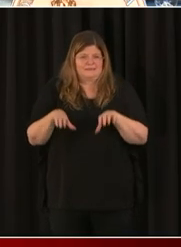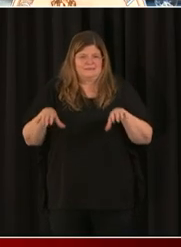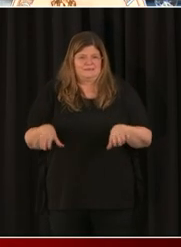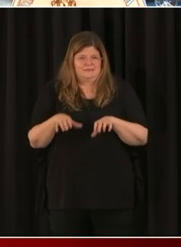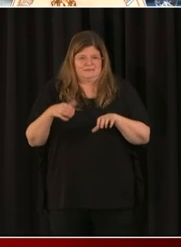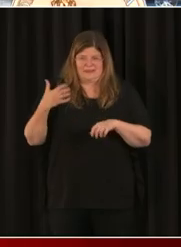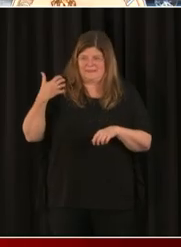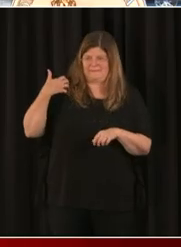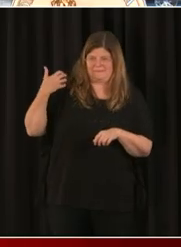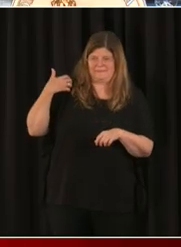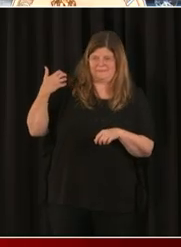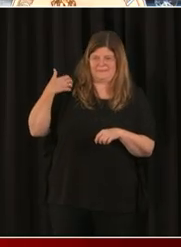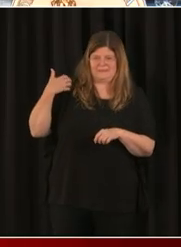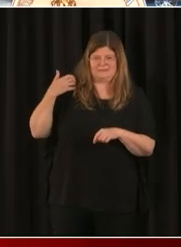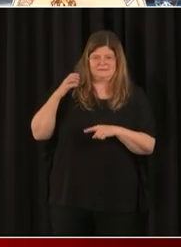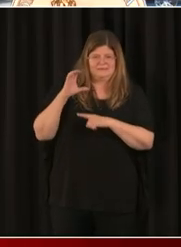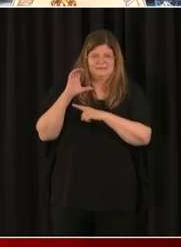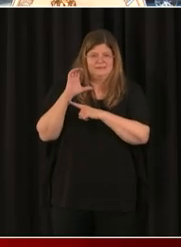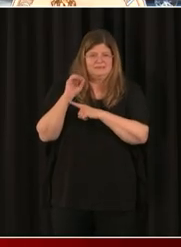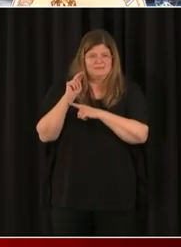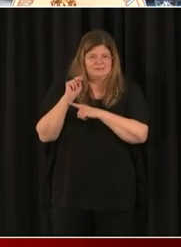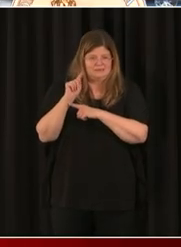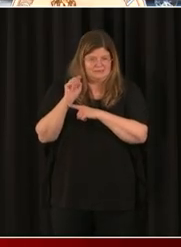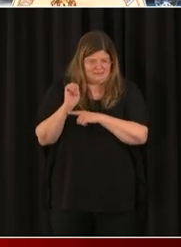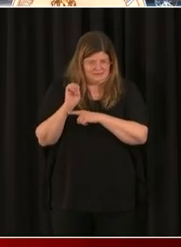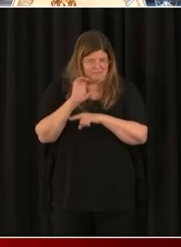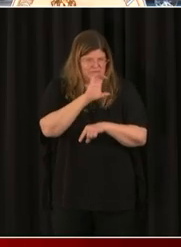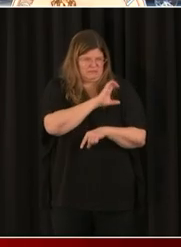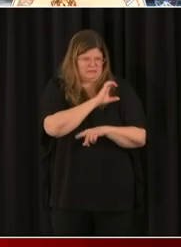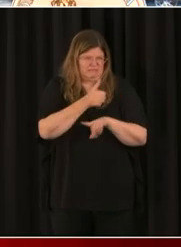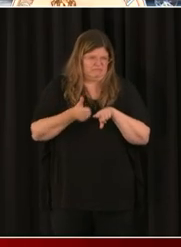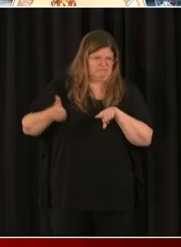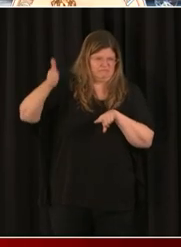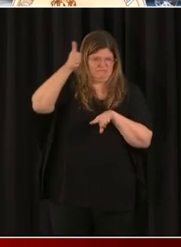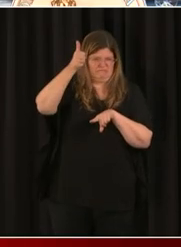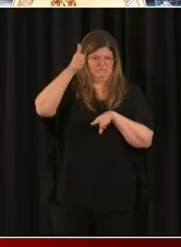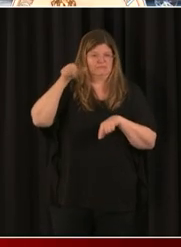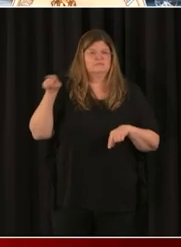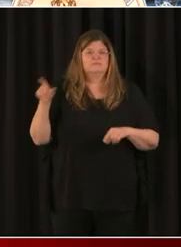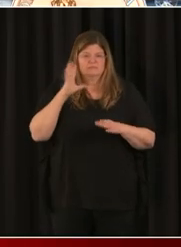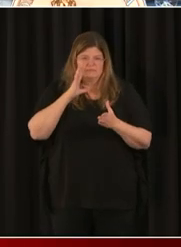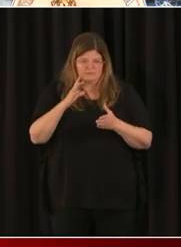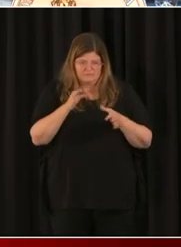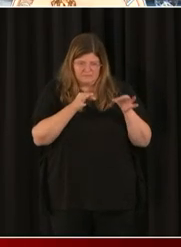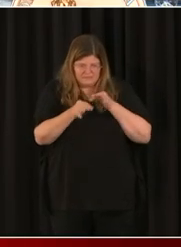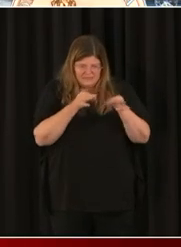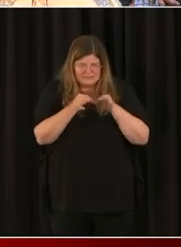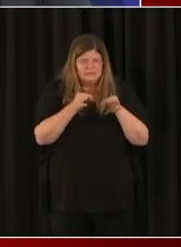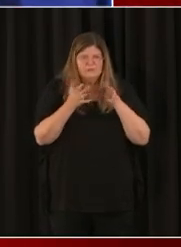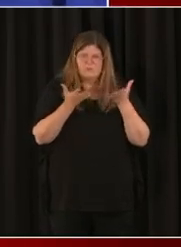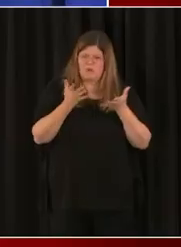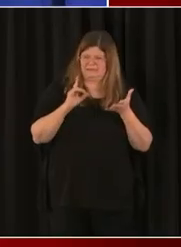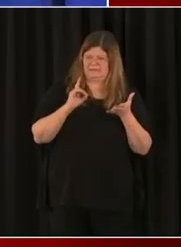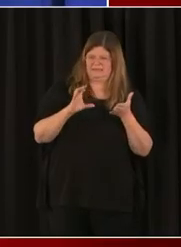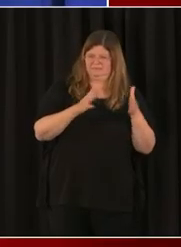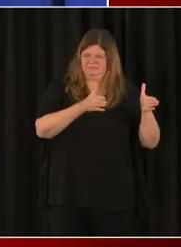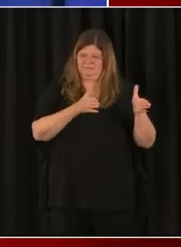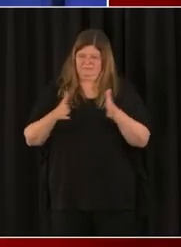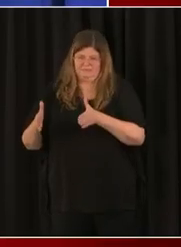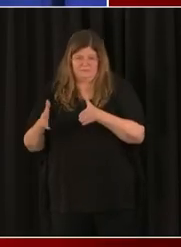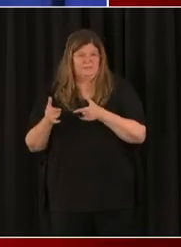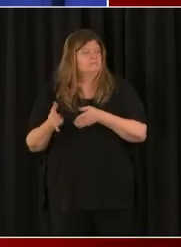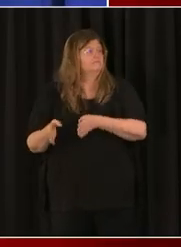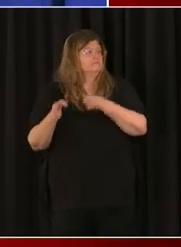Chief Conti will also talk about MPD's preparedness. Director Rodriguez. Thank you, Mayor